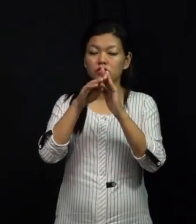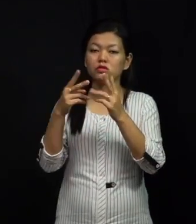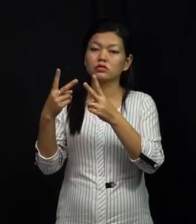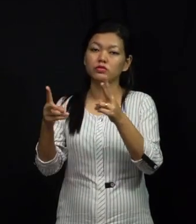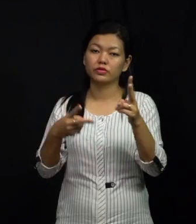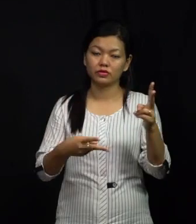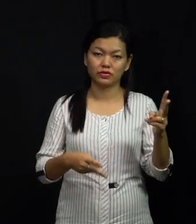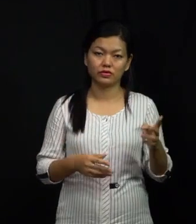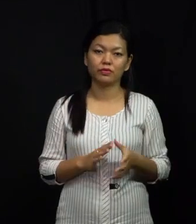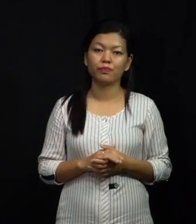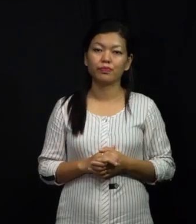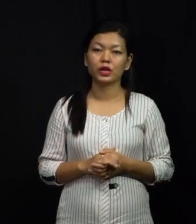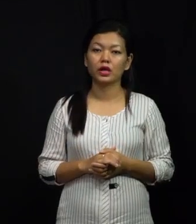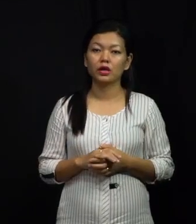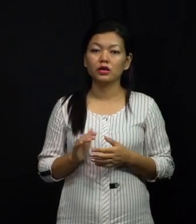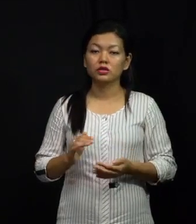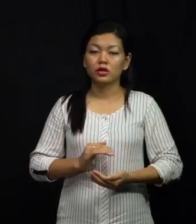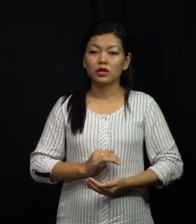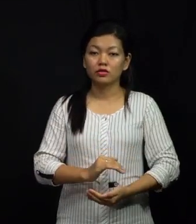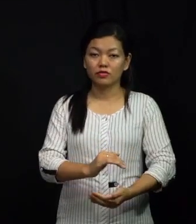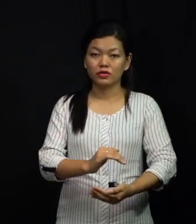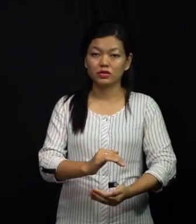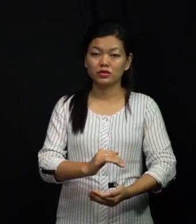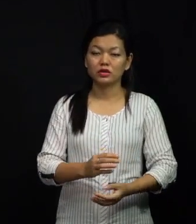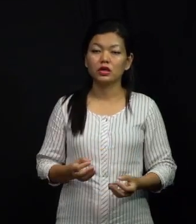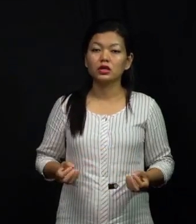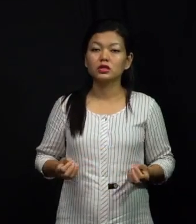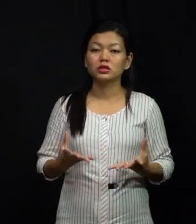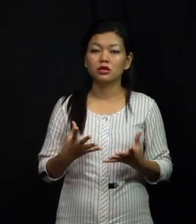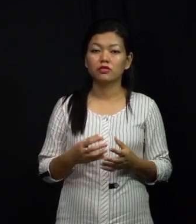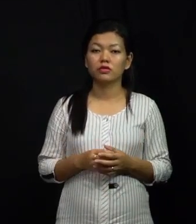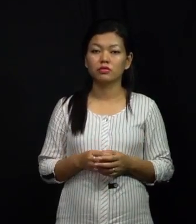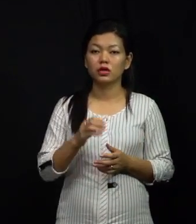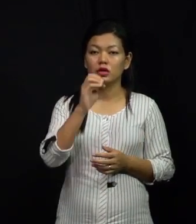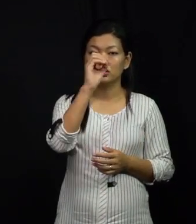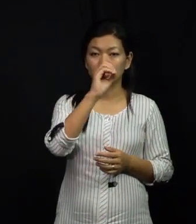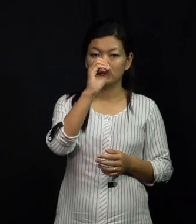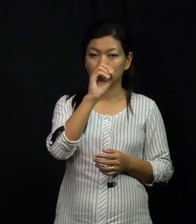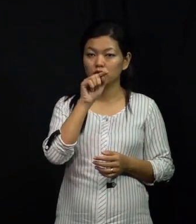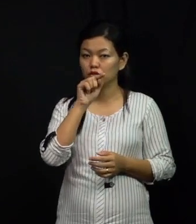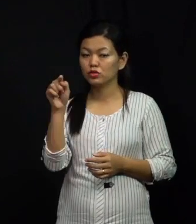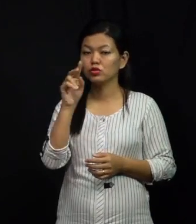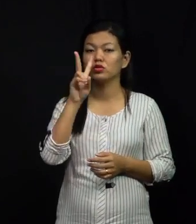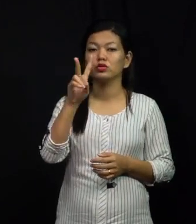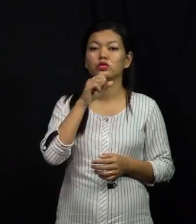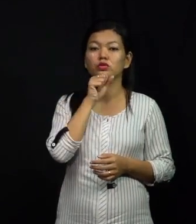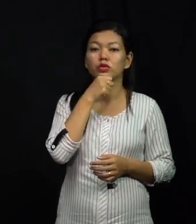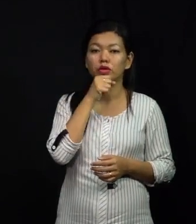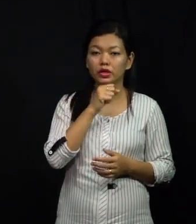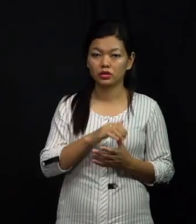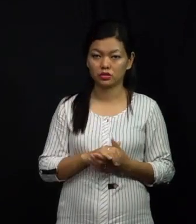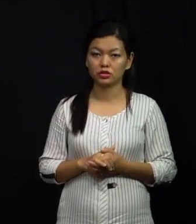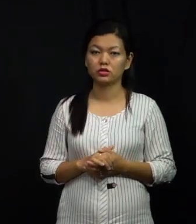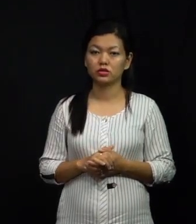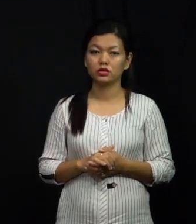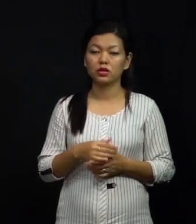infancy stage start from the time that you are born into this world till 2 years of your life. So 0